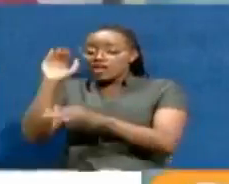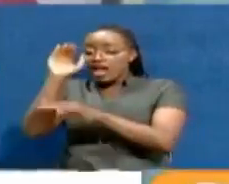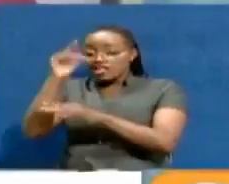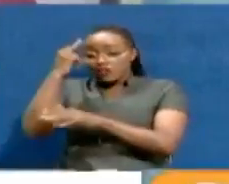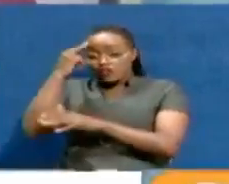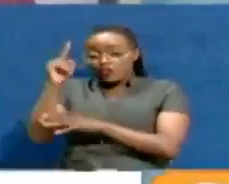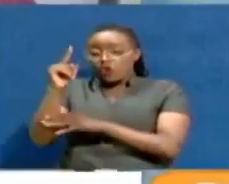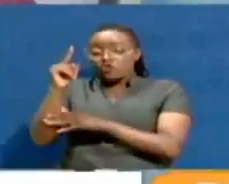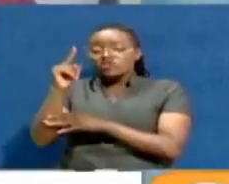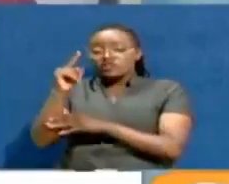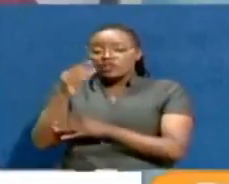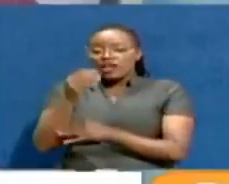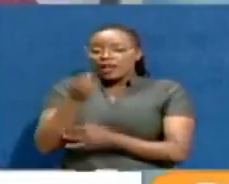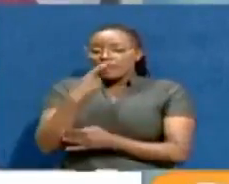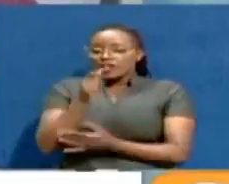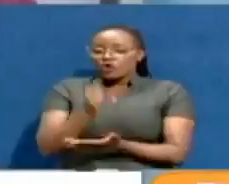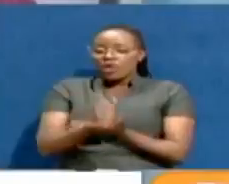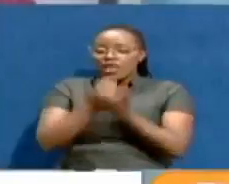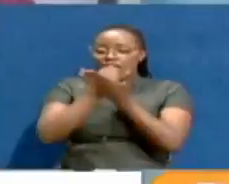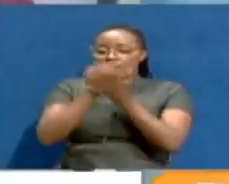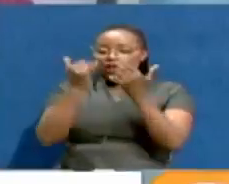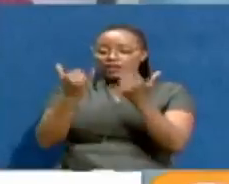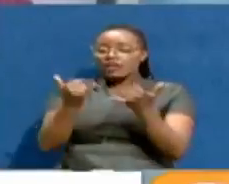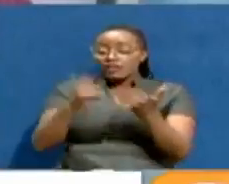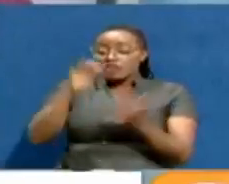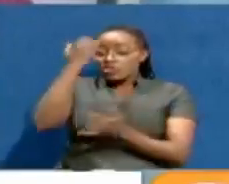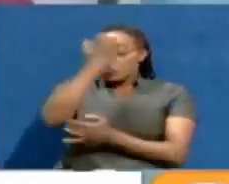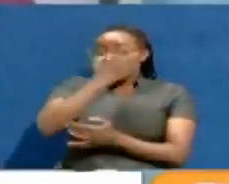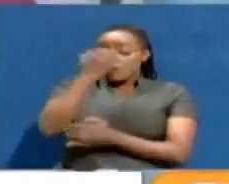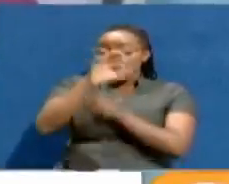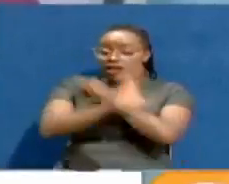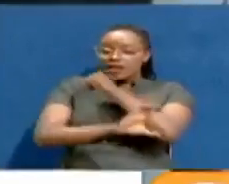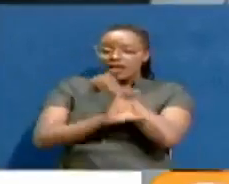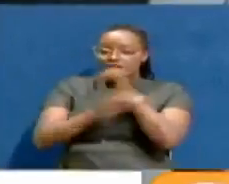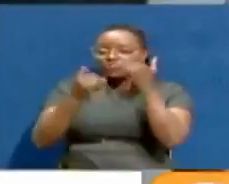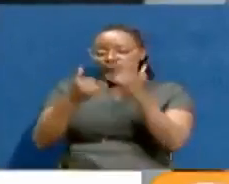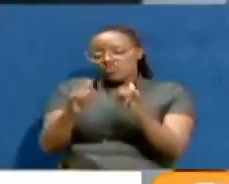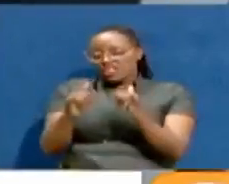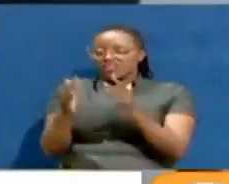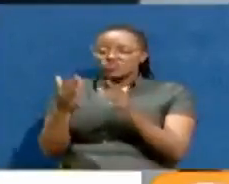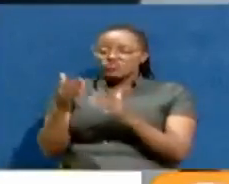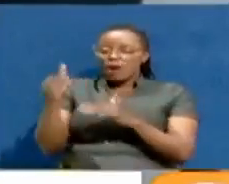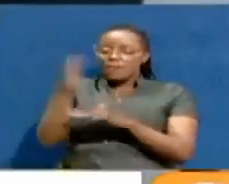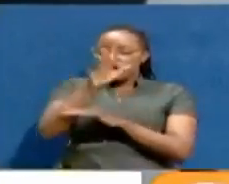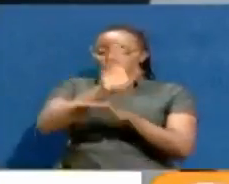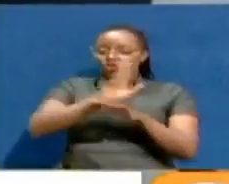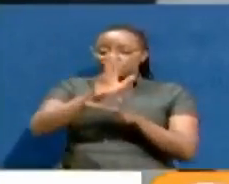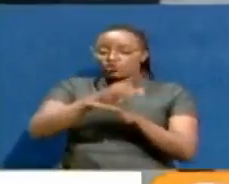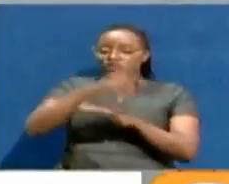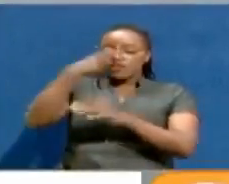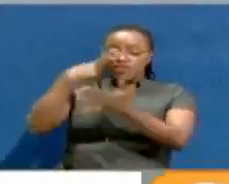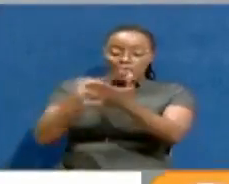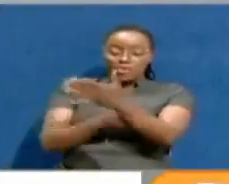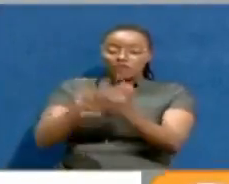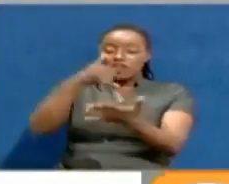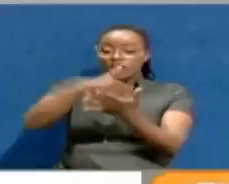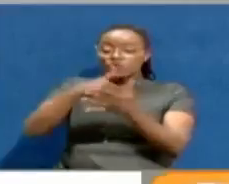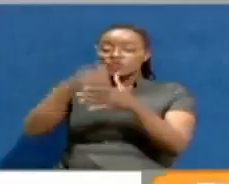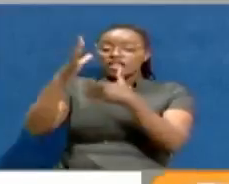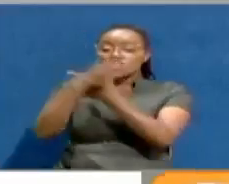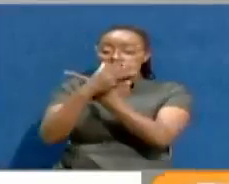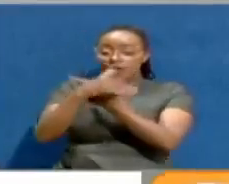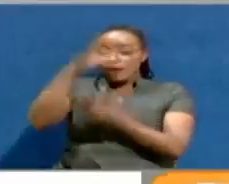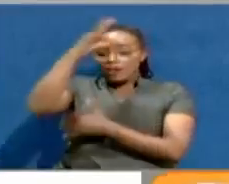assistance. As it stands, some European countries are reconsidering resuming the use of the vaccine, including